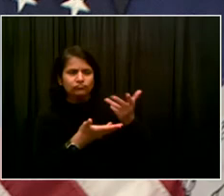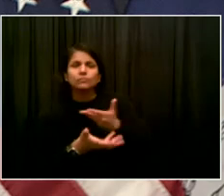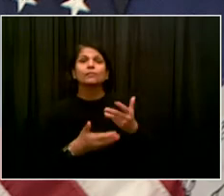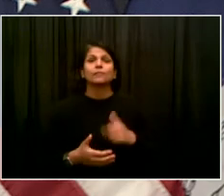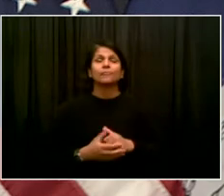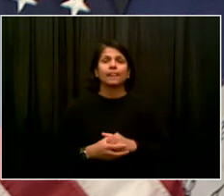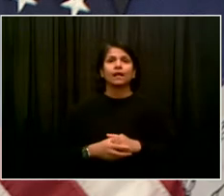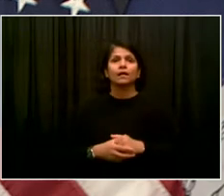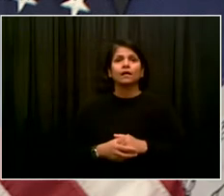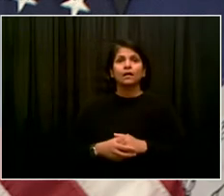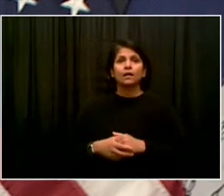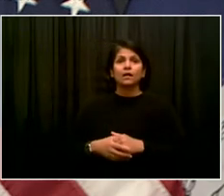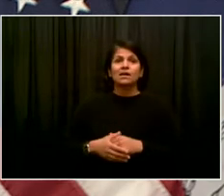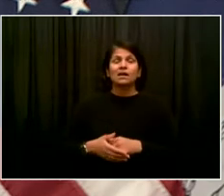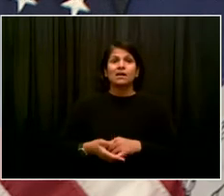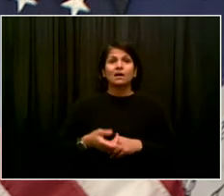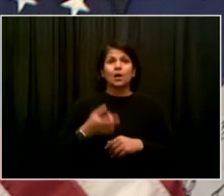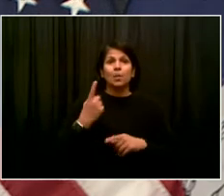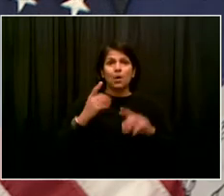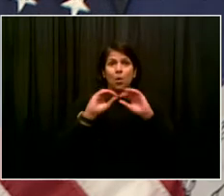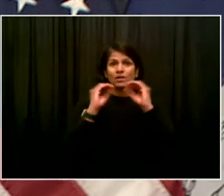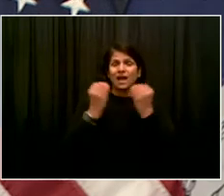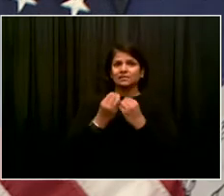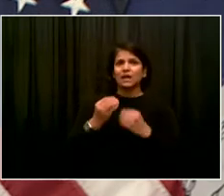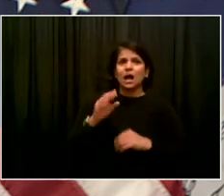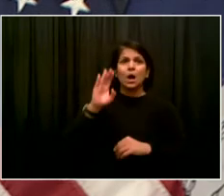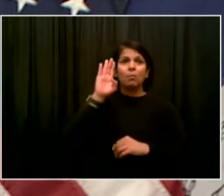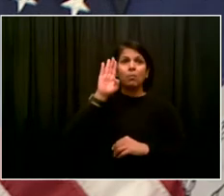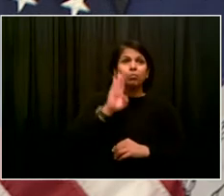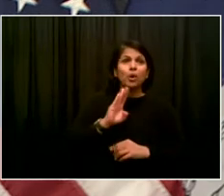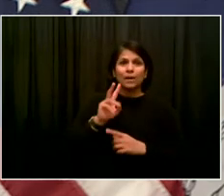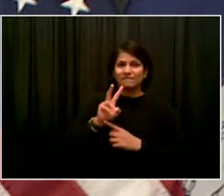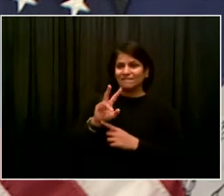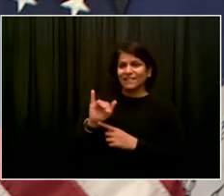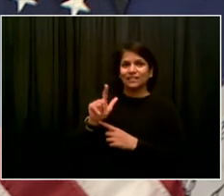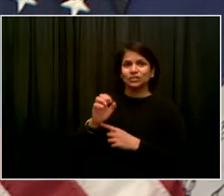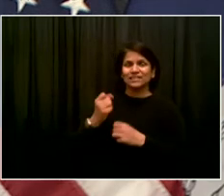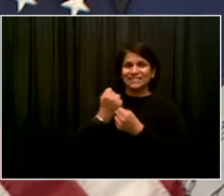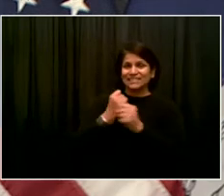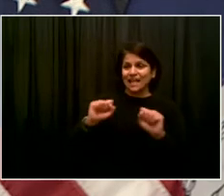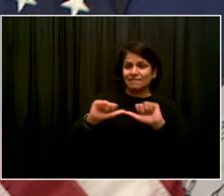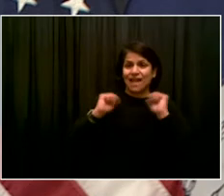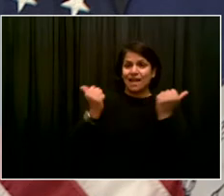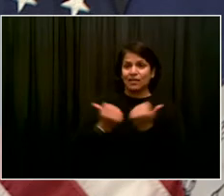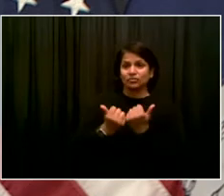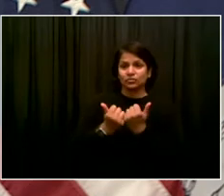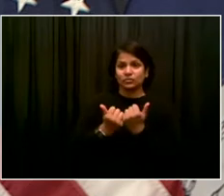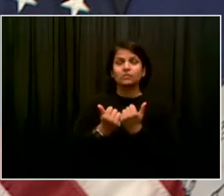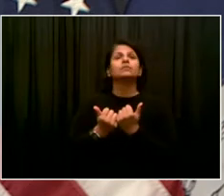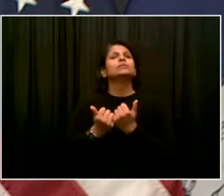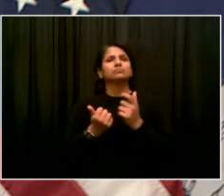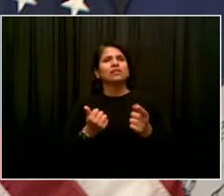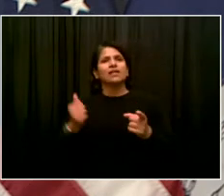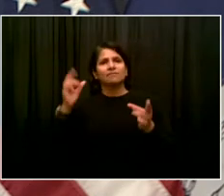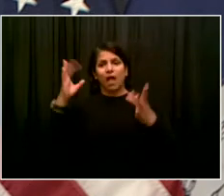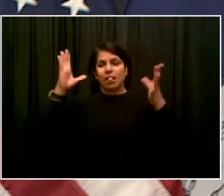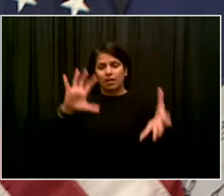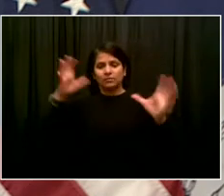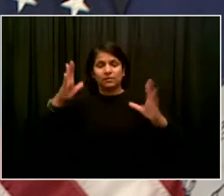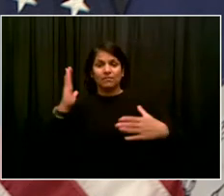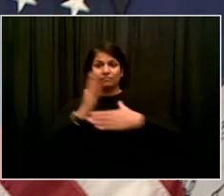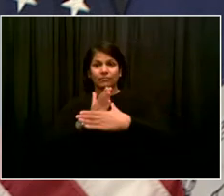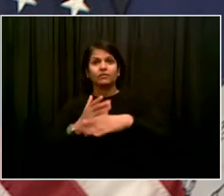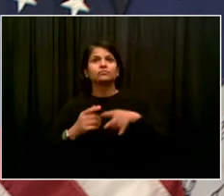between violence interrupters, community-based organizations, and the PD. And they've just done some incredible work in Brownsville.